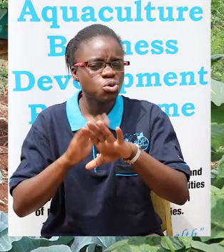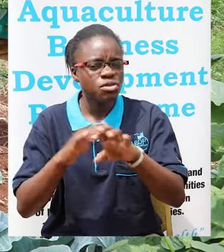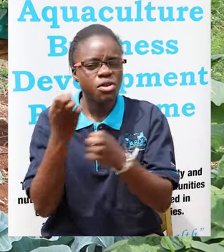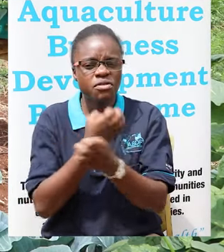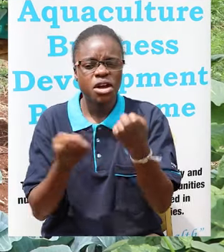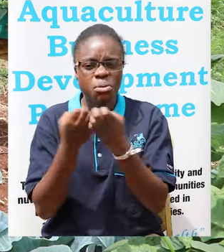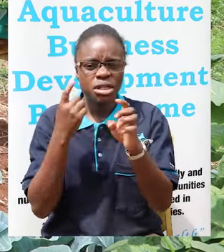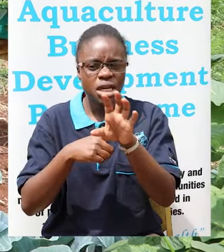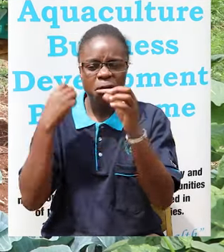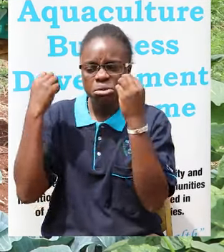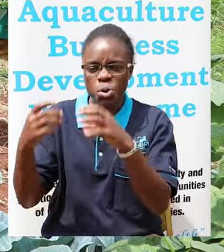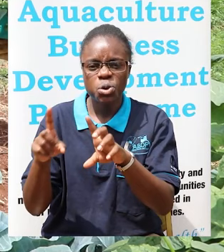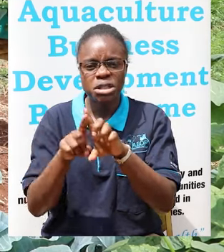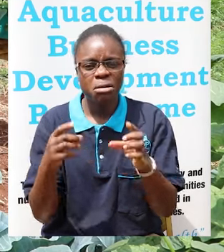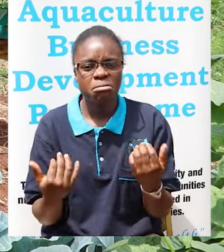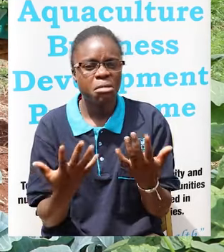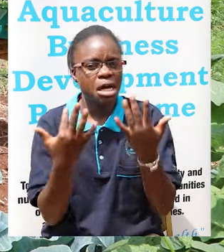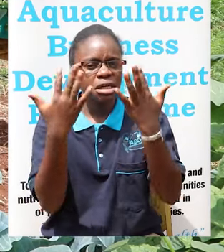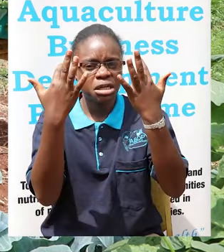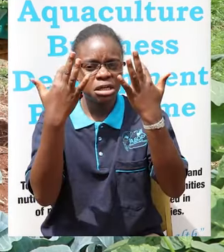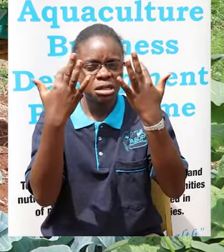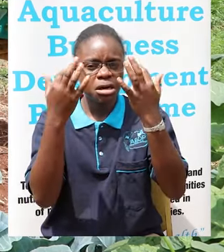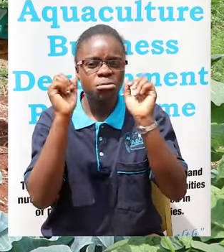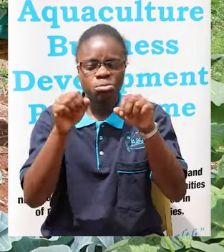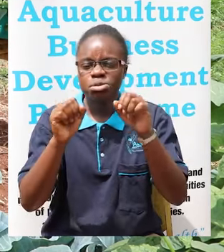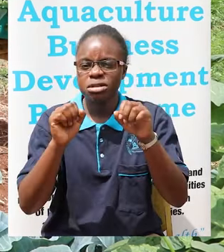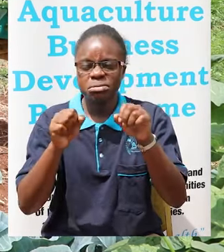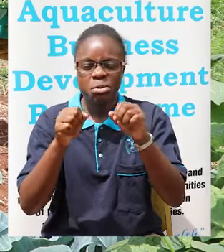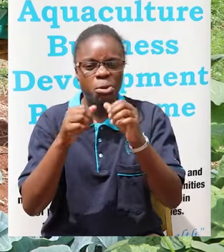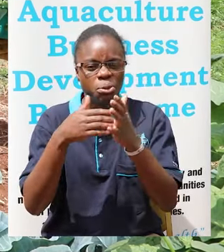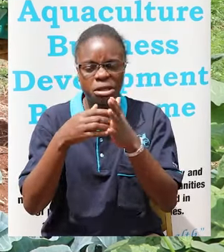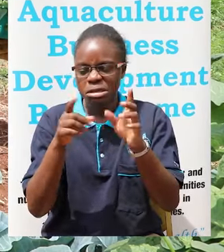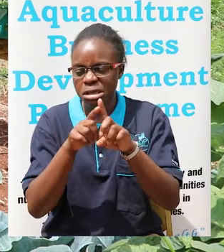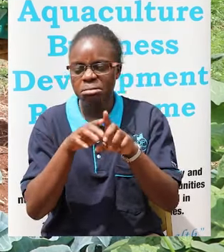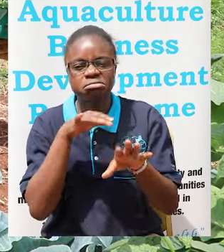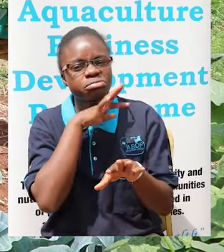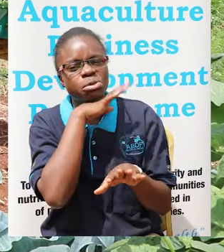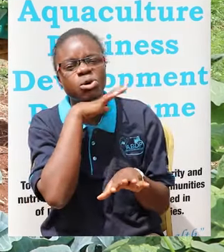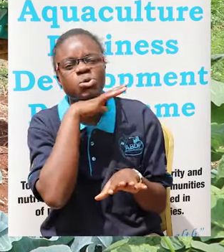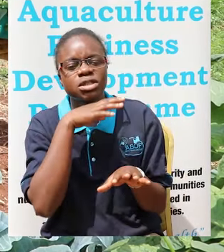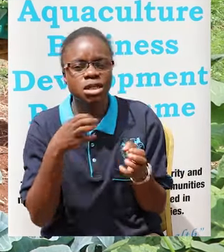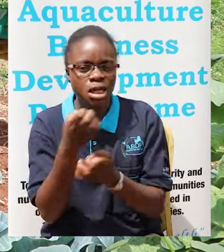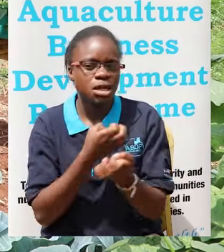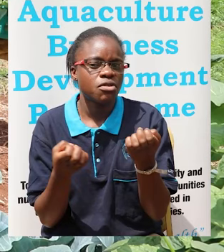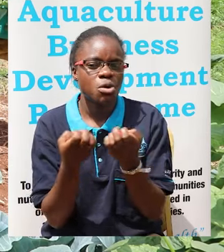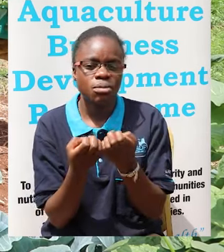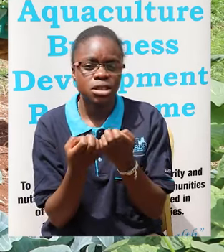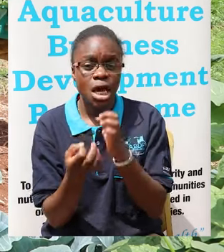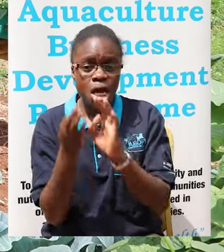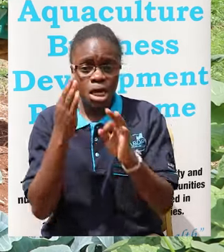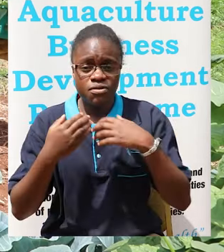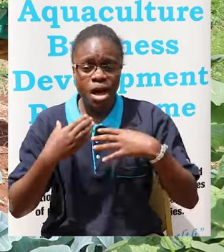our environment, because plastics does not deteriorate. So in each one of these